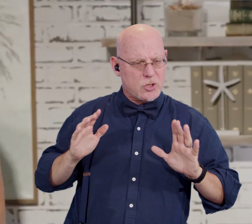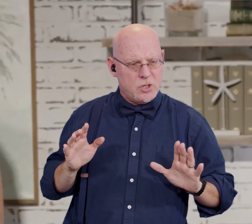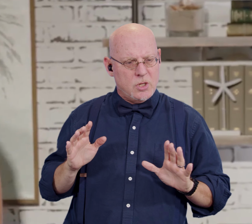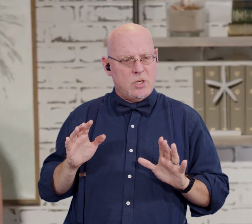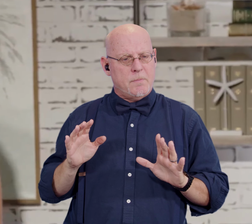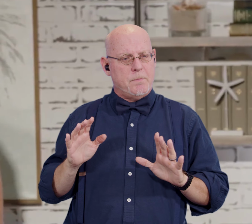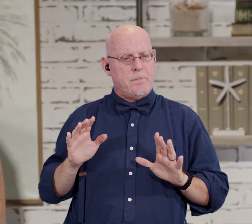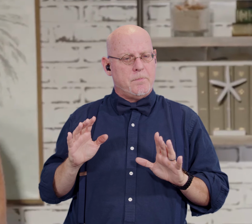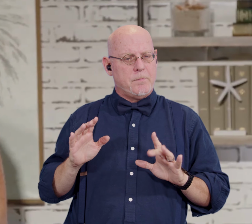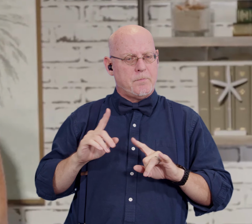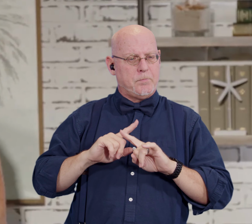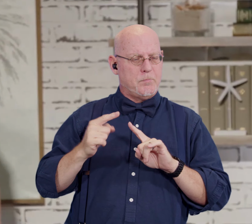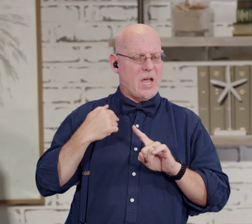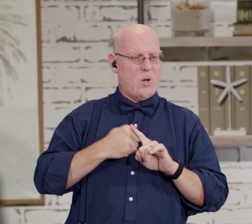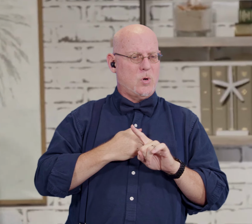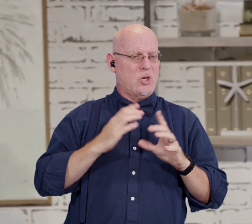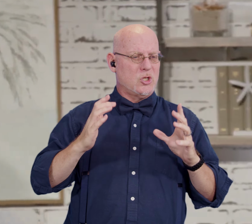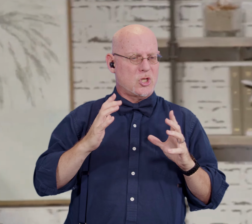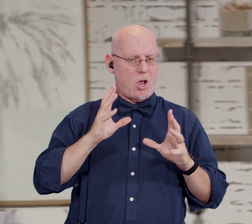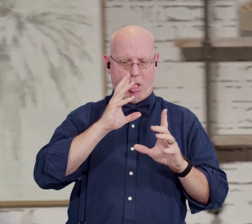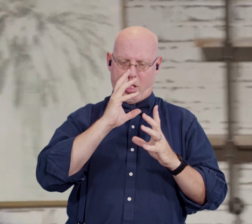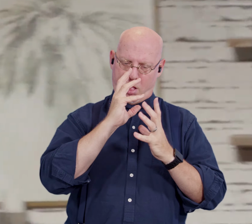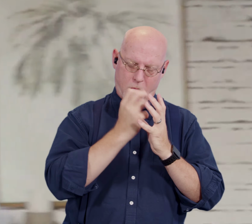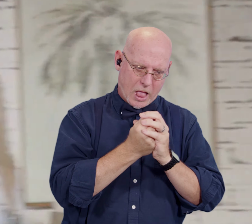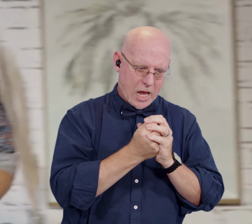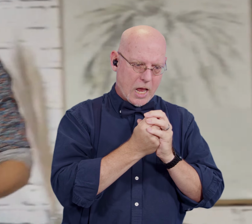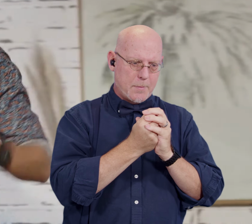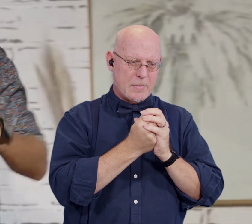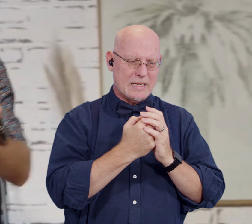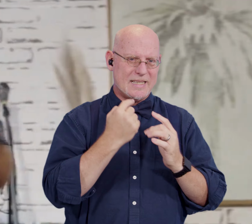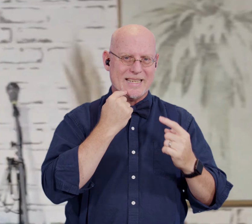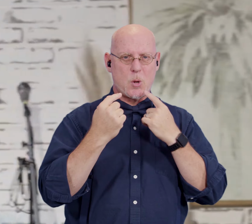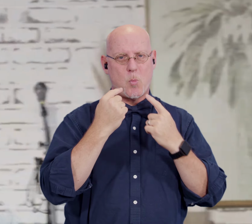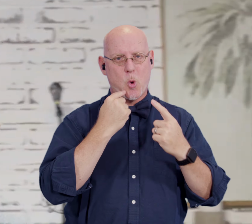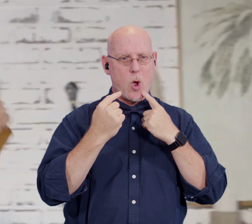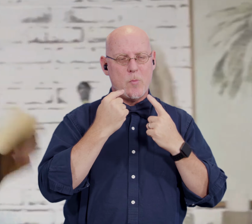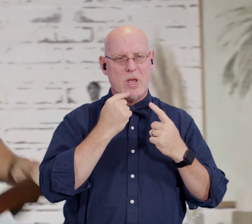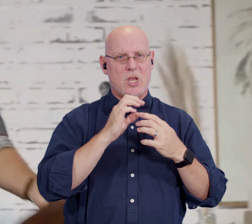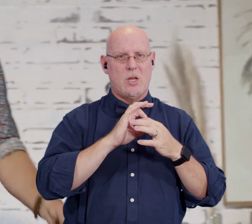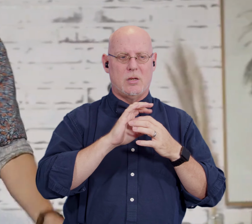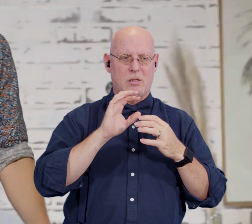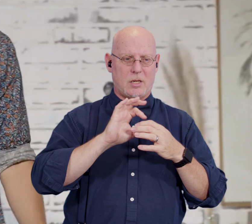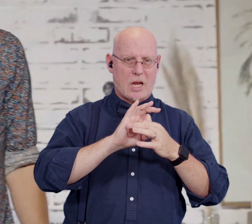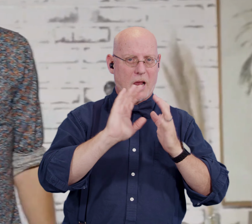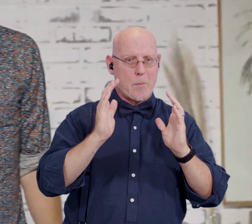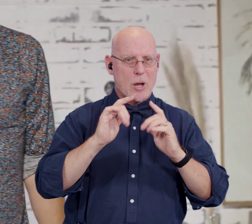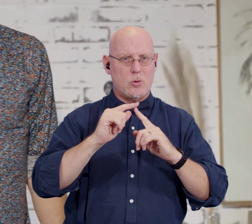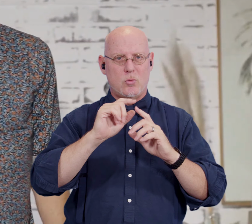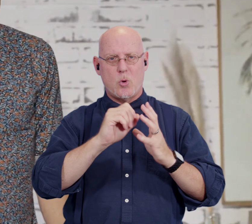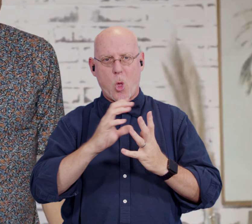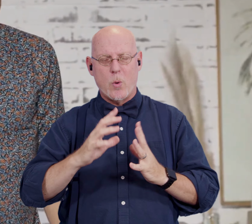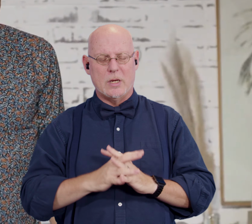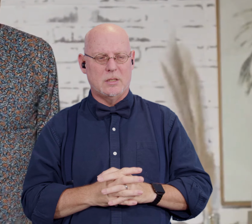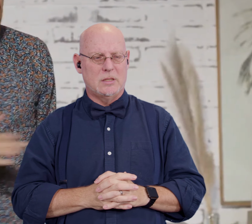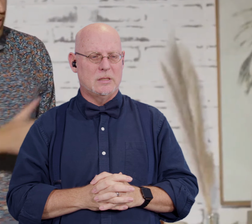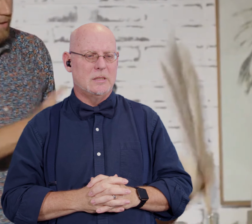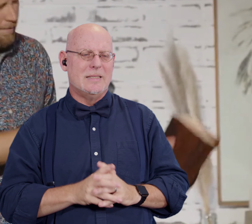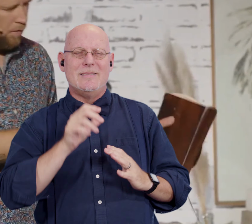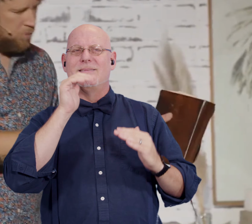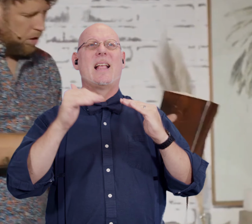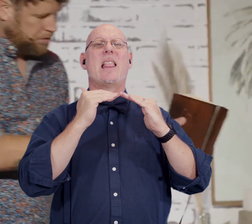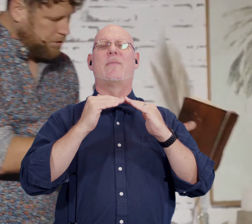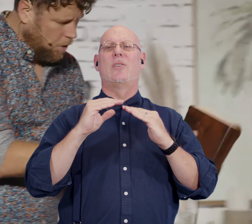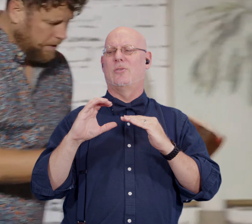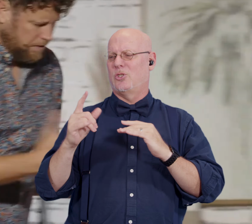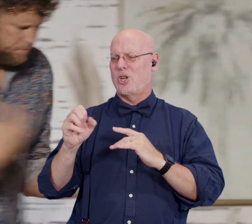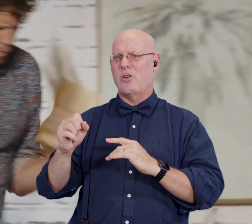good. But we're so acclimated to disappointments in relation to glory. Not on the level